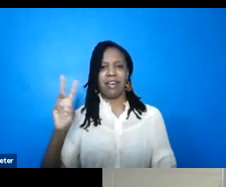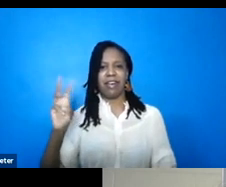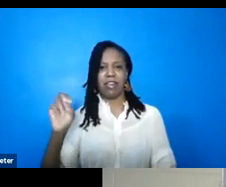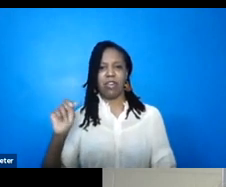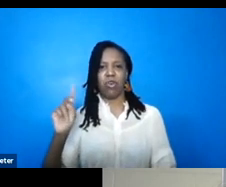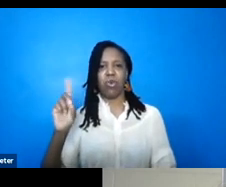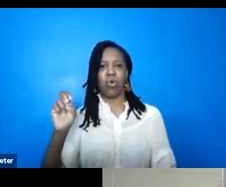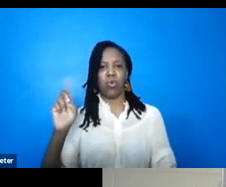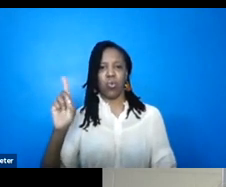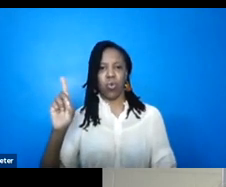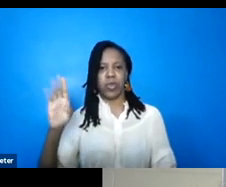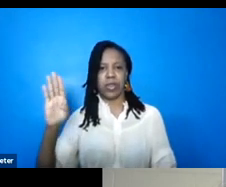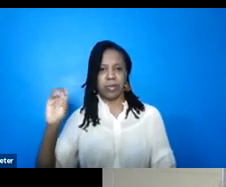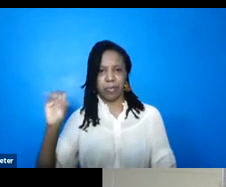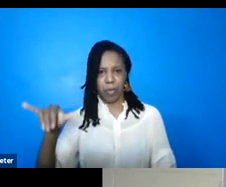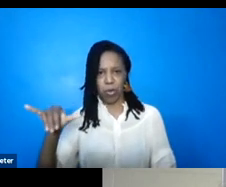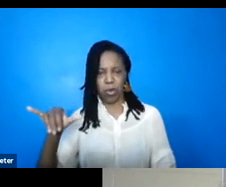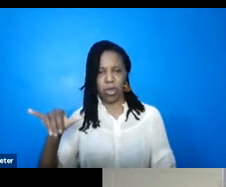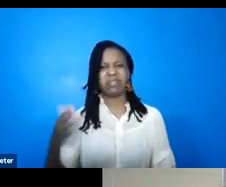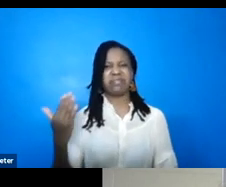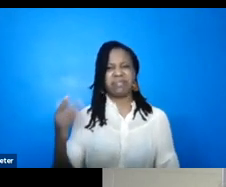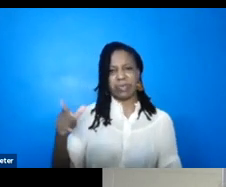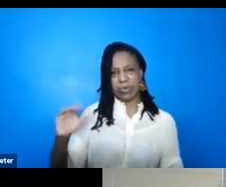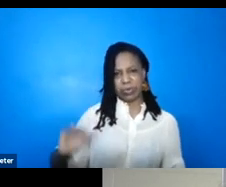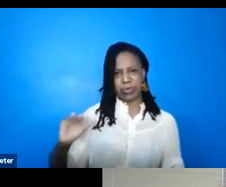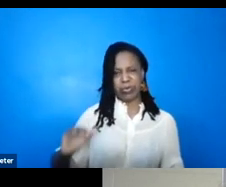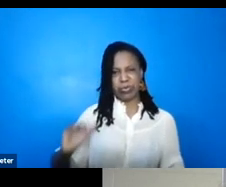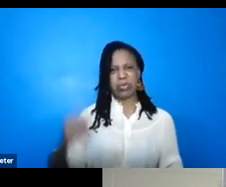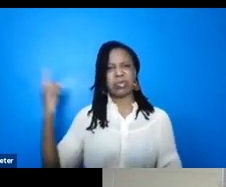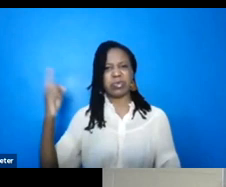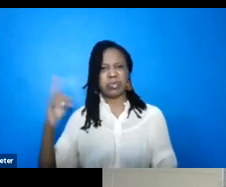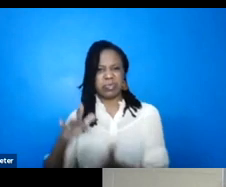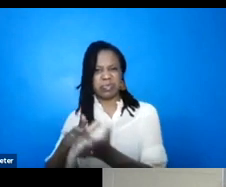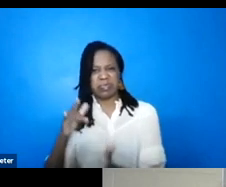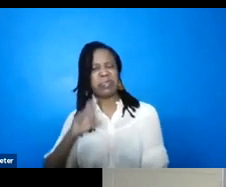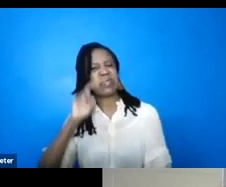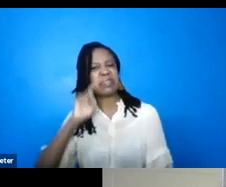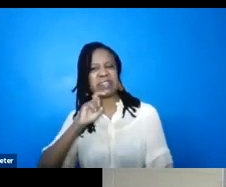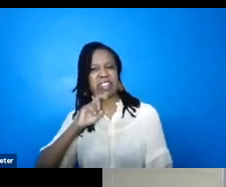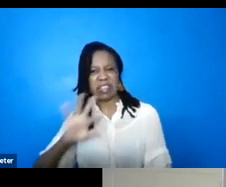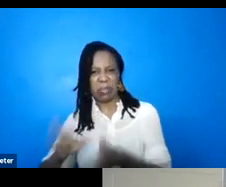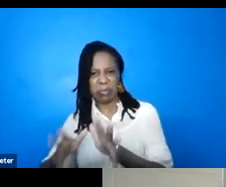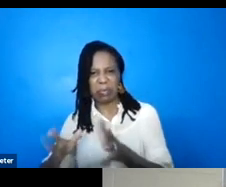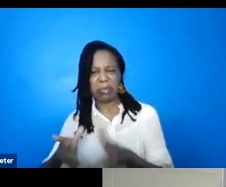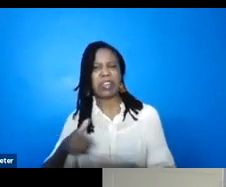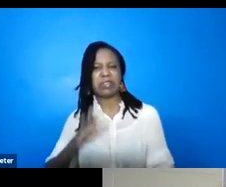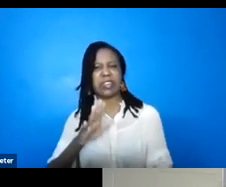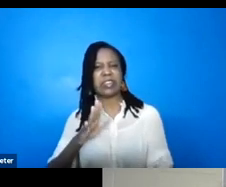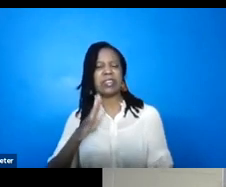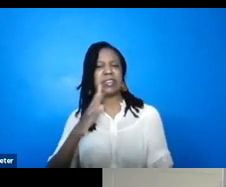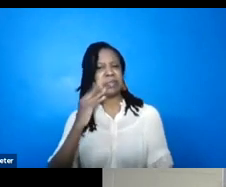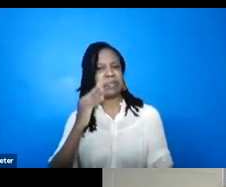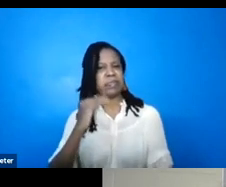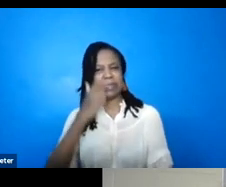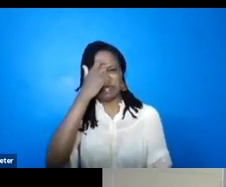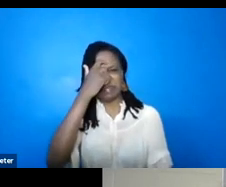abuse, he became very abusive towards his wife, and the sexual abuse that took place